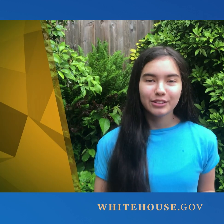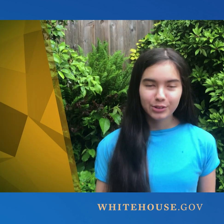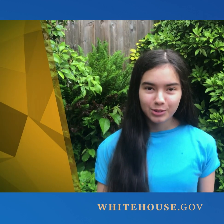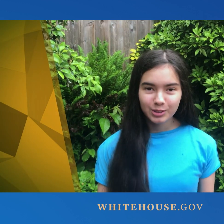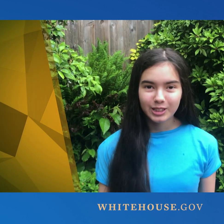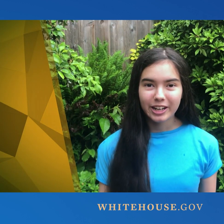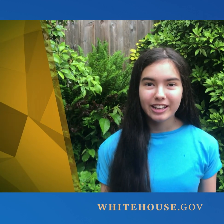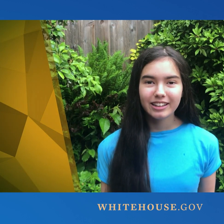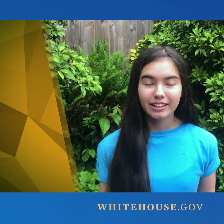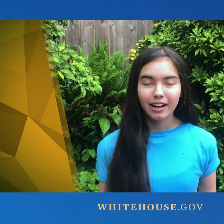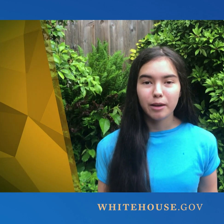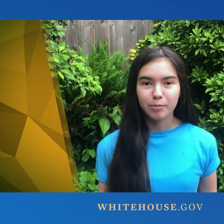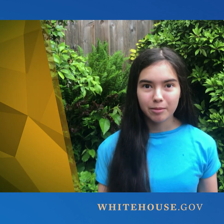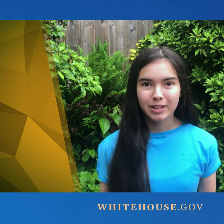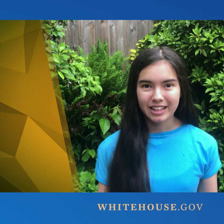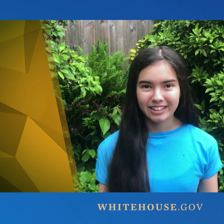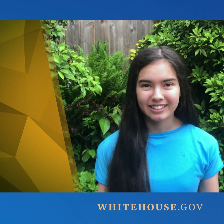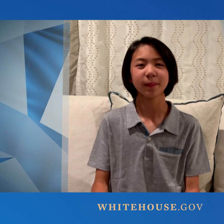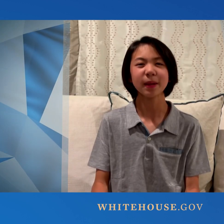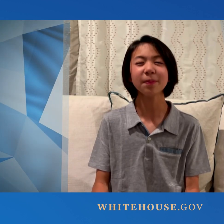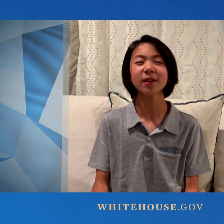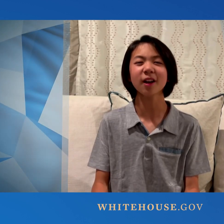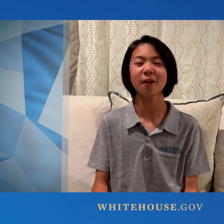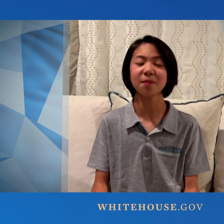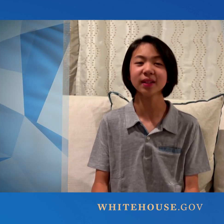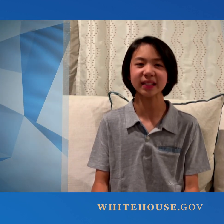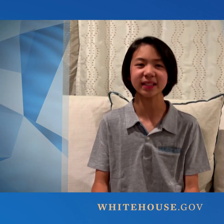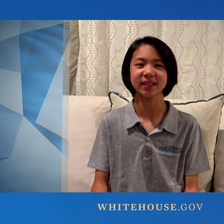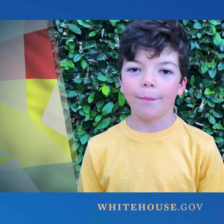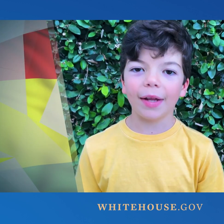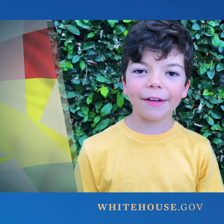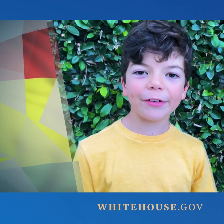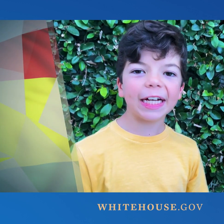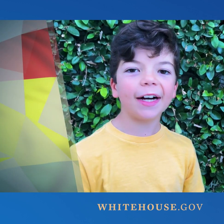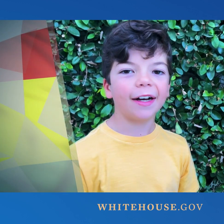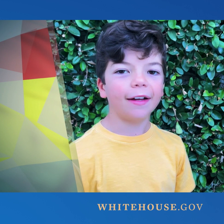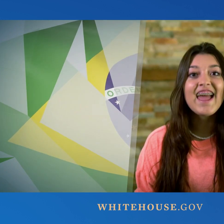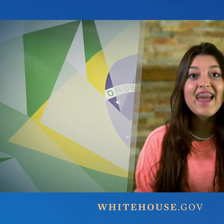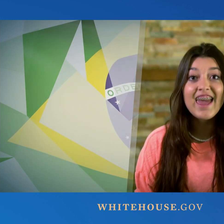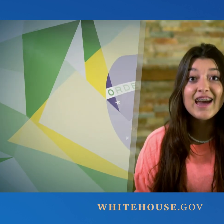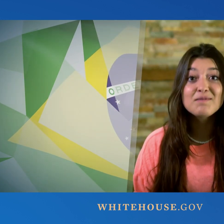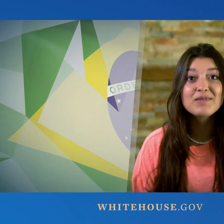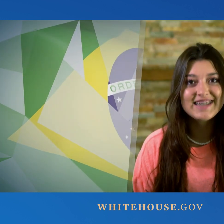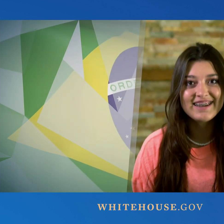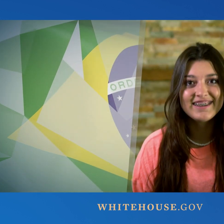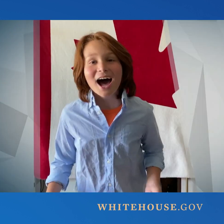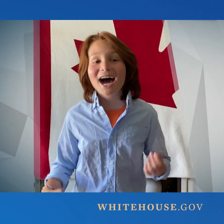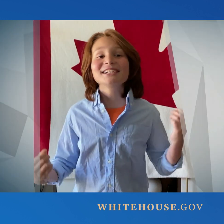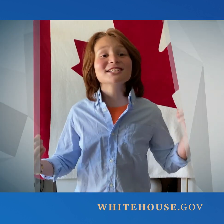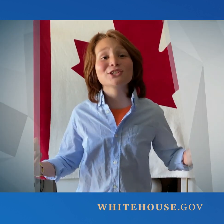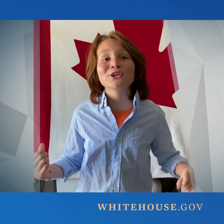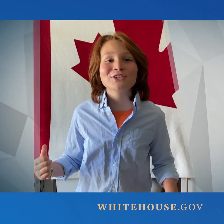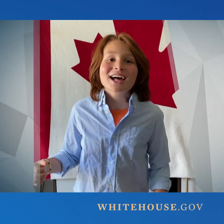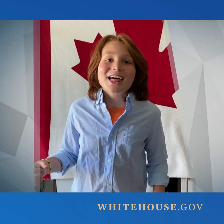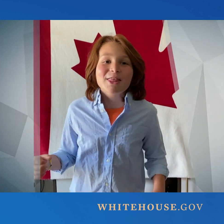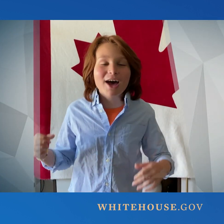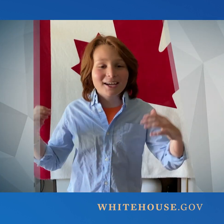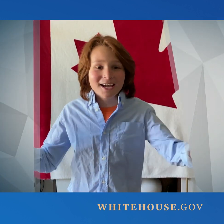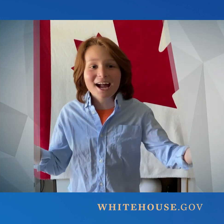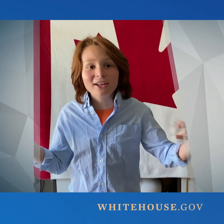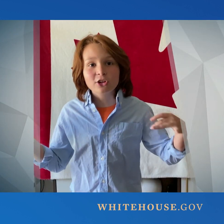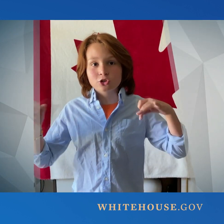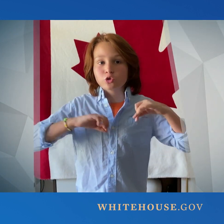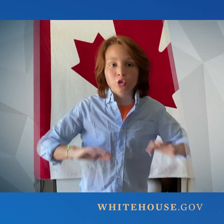Welcome. Nos gustaría dar la bienvenida. The people of Belize. Bolivia. And Brazil. I just learned